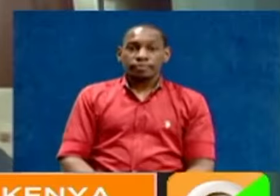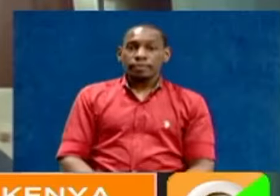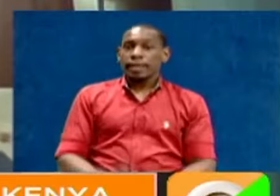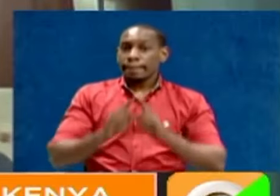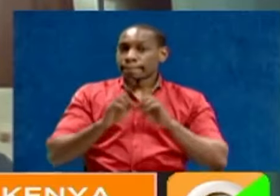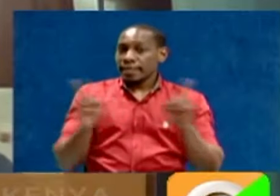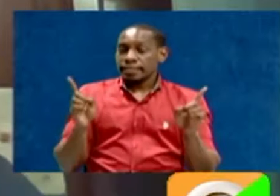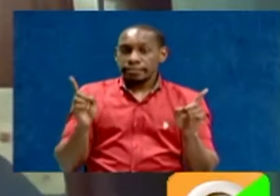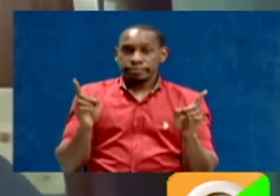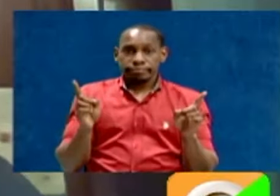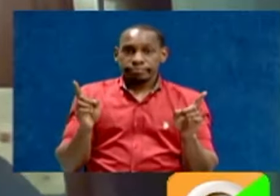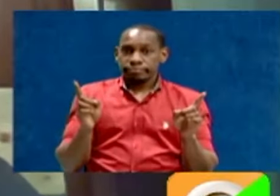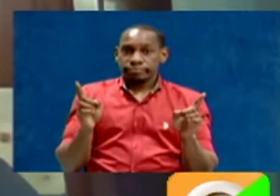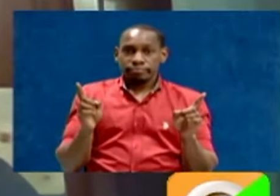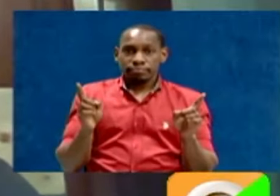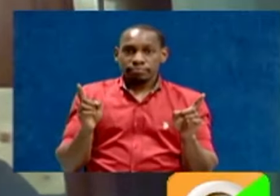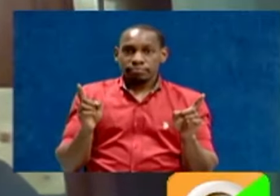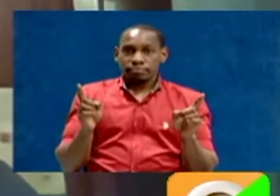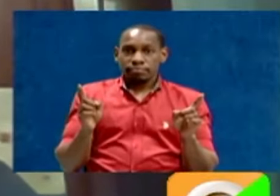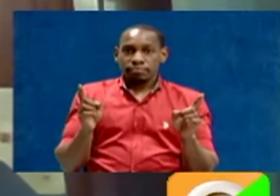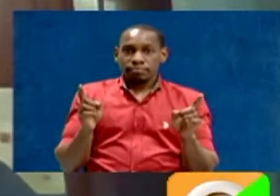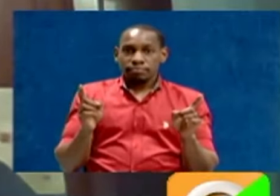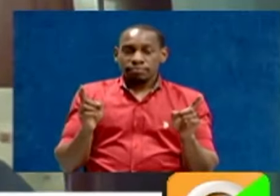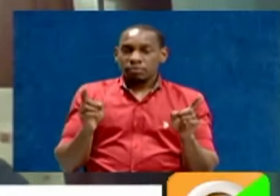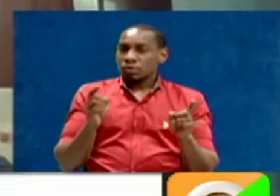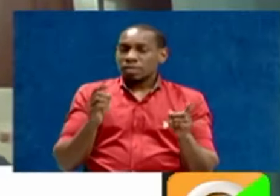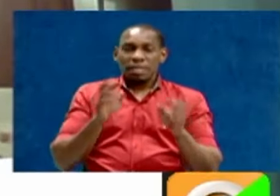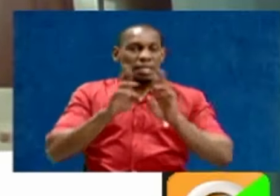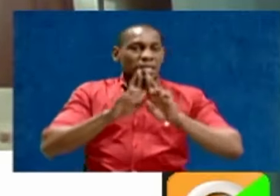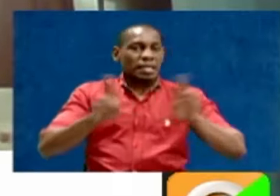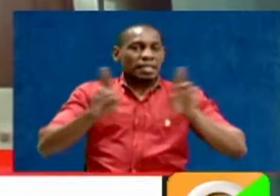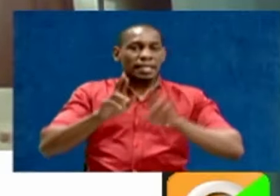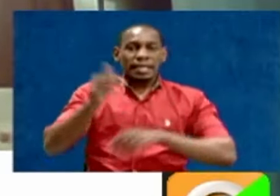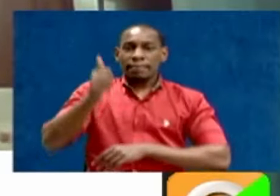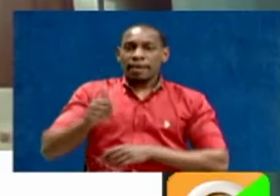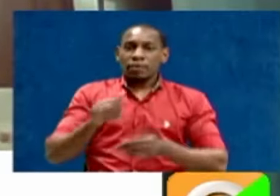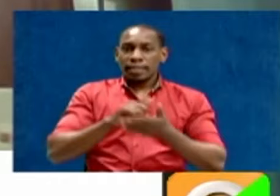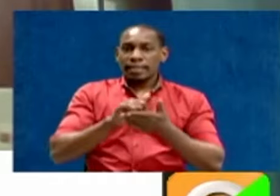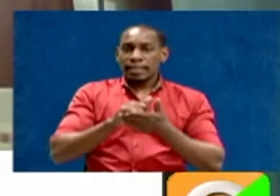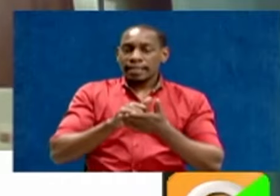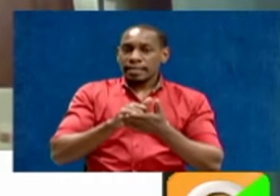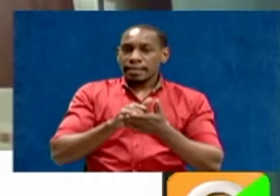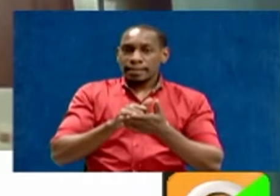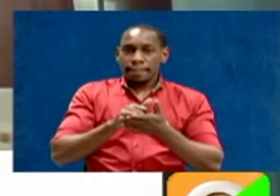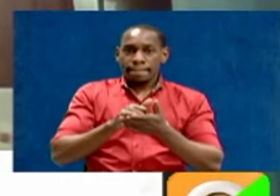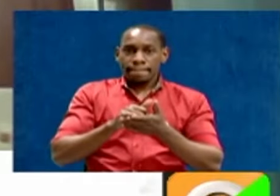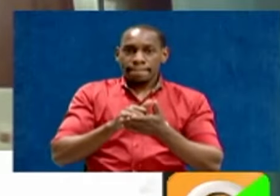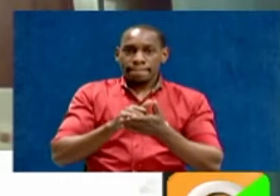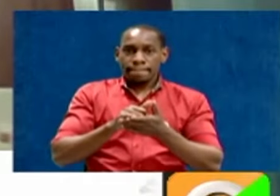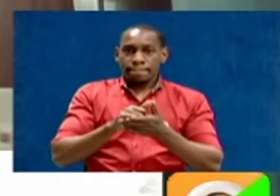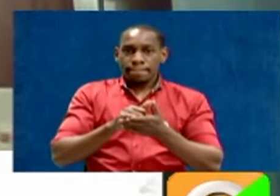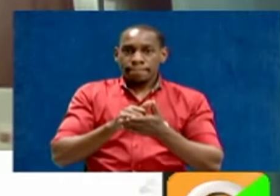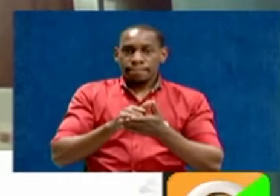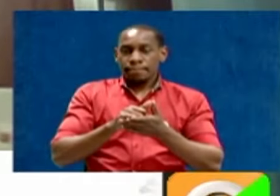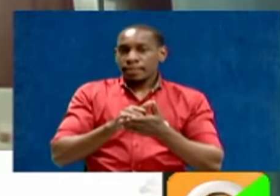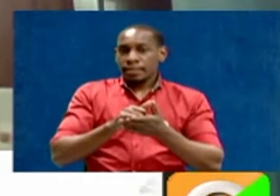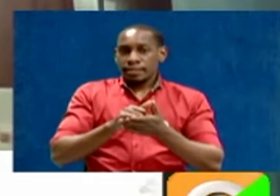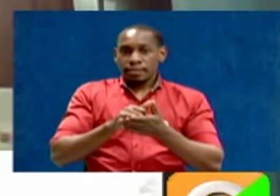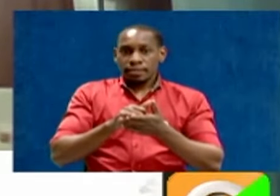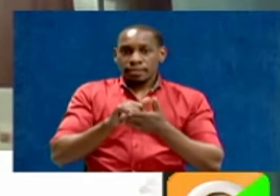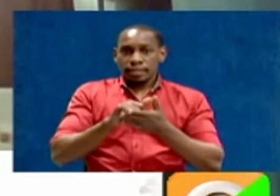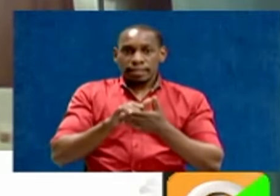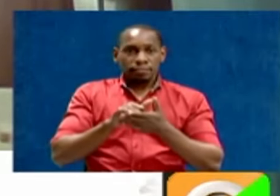But it still doesn't, you're still never prepared. I think the biggest thing for me is the things